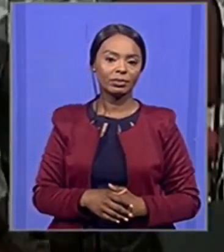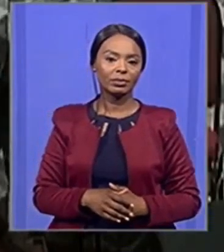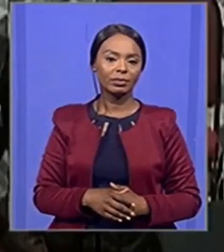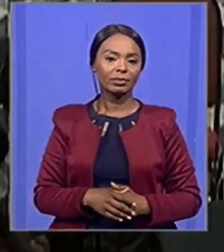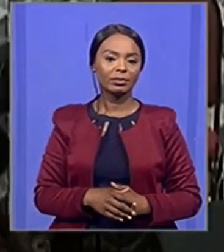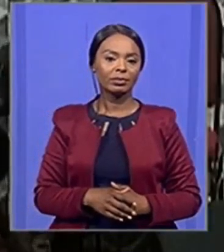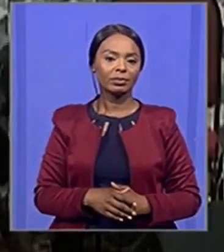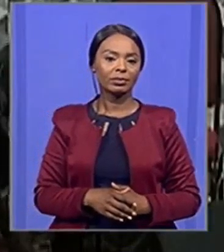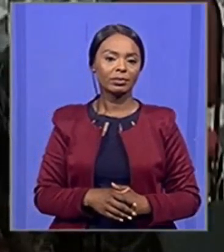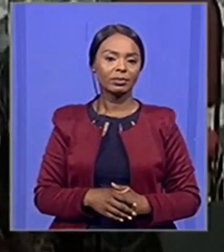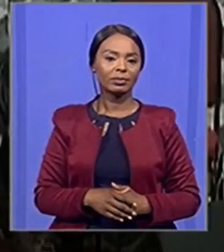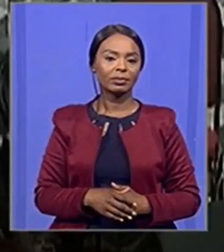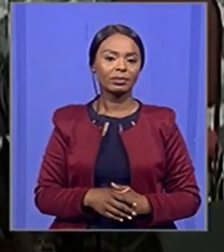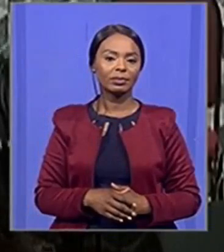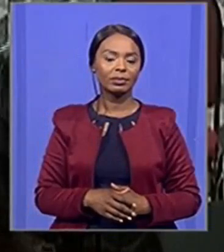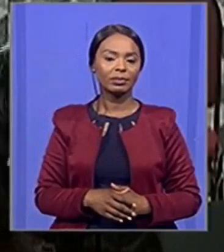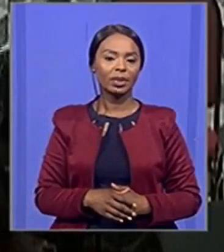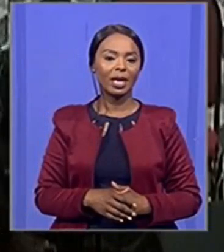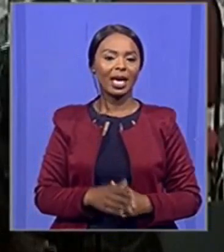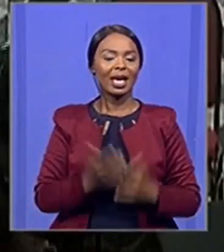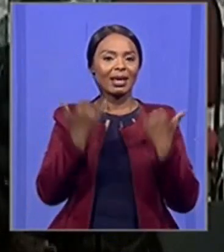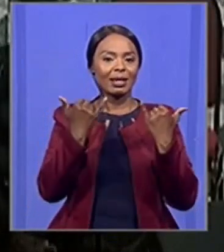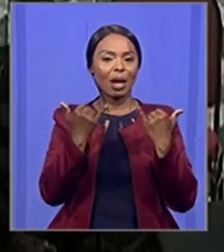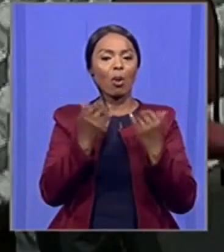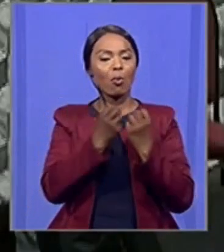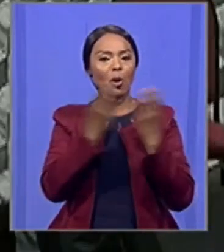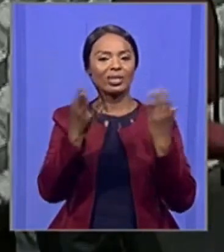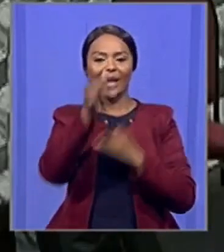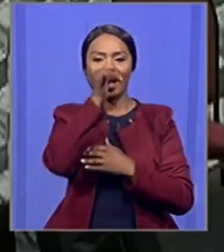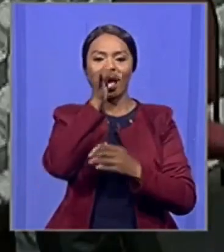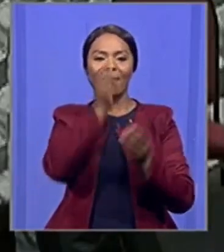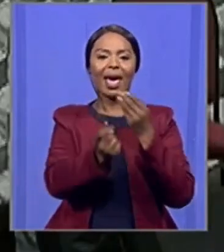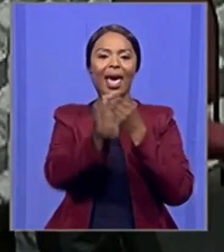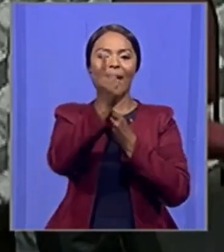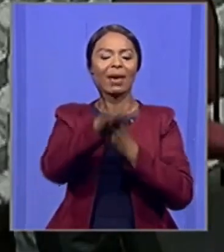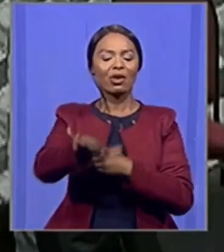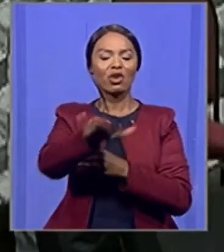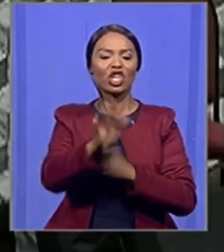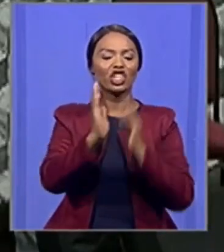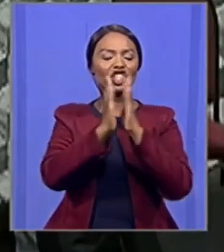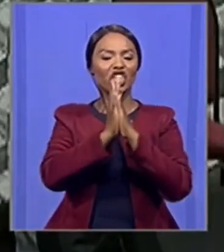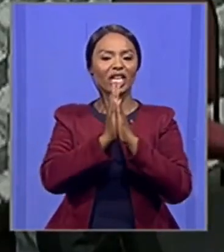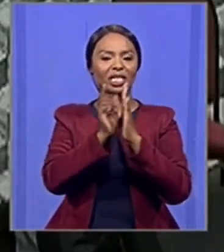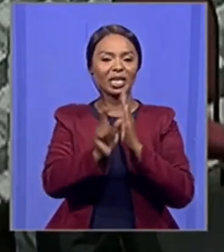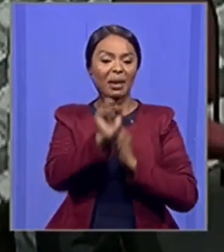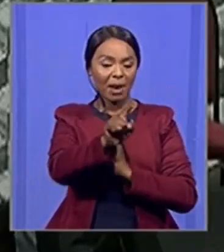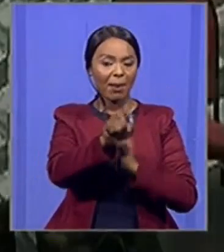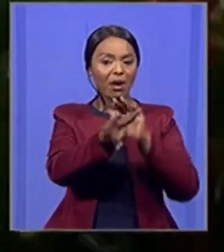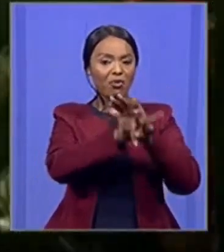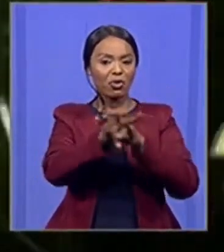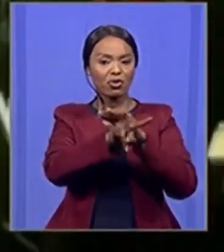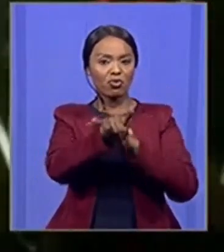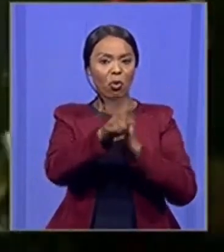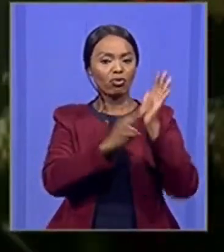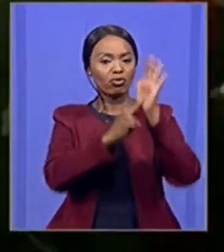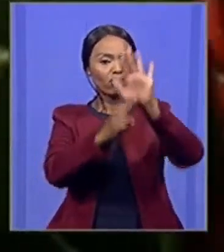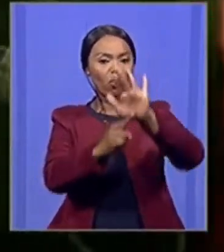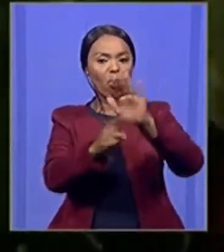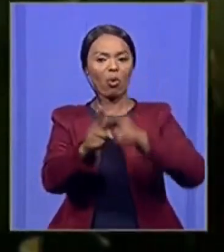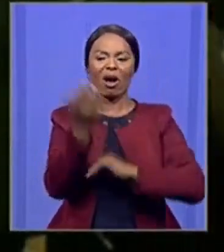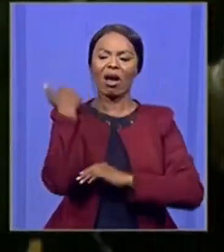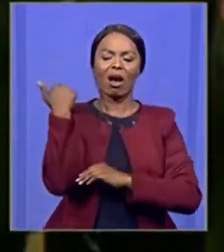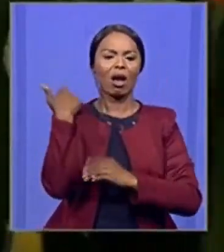Di senye di kgorogela tirelo ya kereke pele di ka ngwega ka dithoto tsa barapedi. Seno e ne e le selo se se sa tlwaelegang ka ntlha